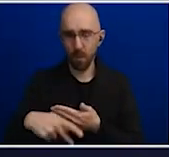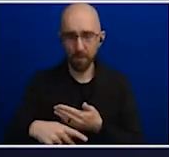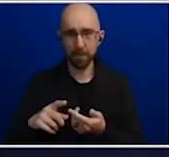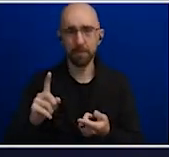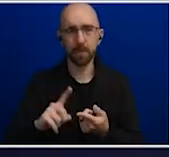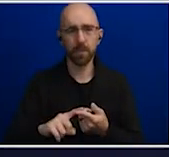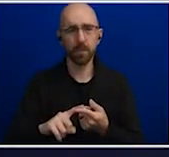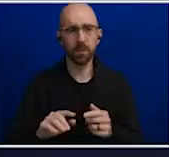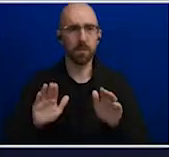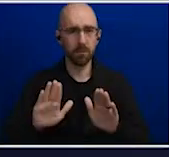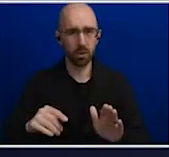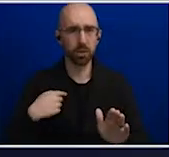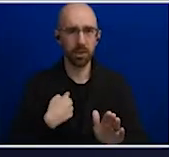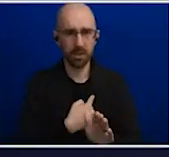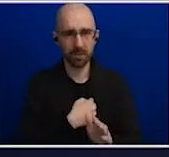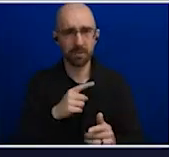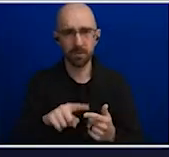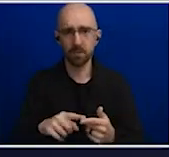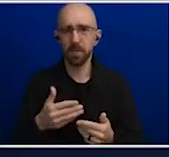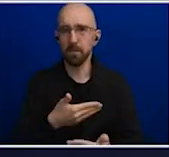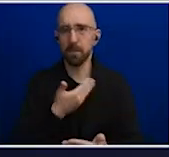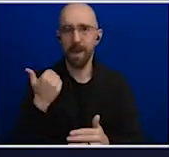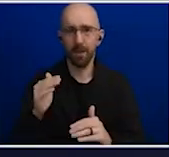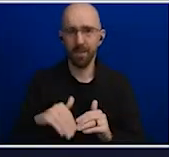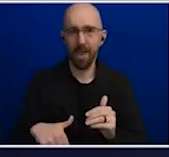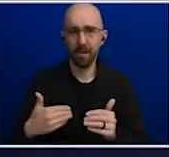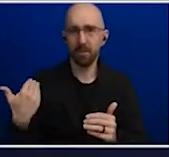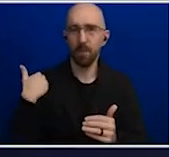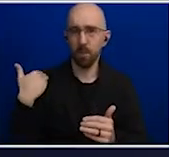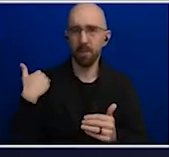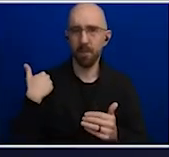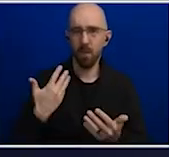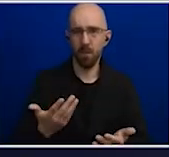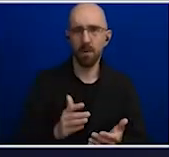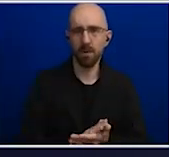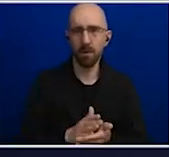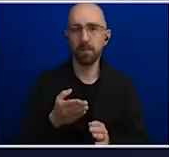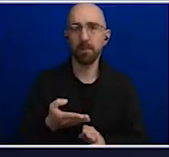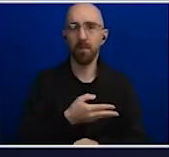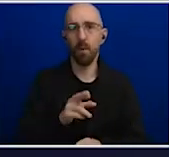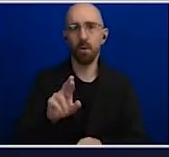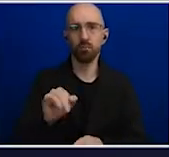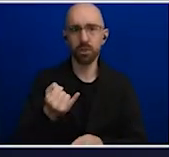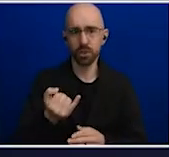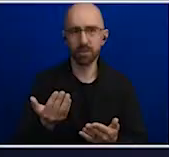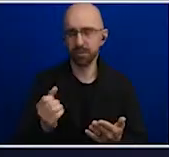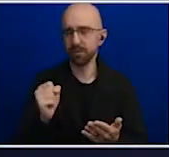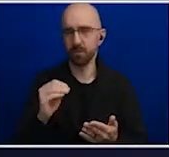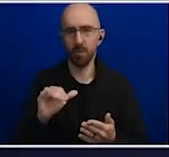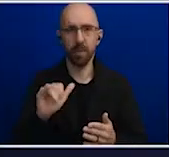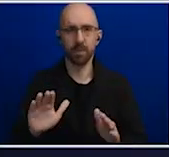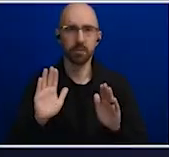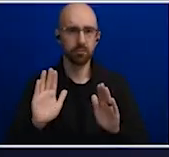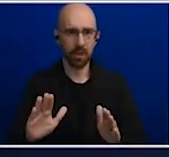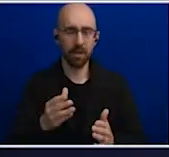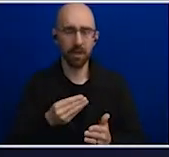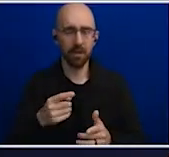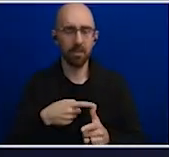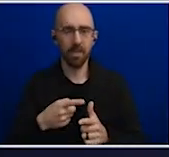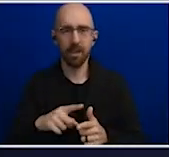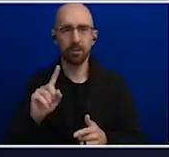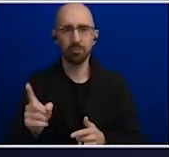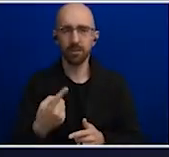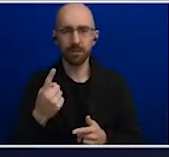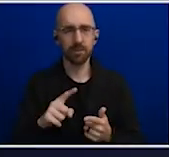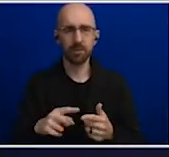to be better than what we were before Richard, and so that's great. And then just to piggyback on